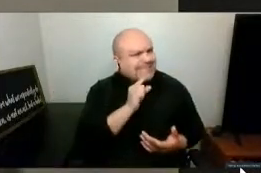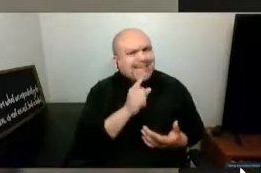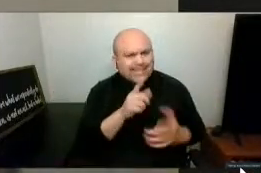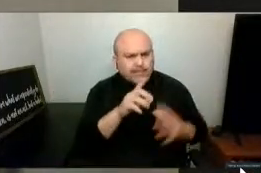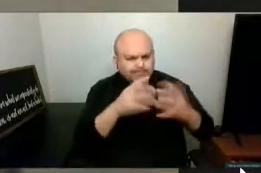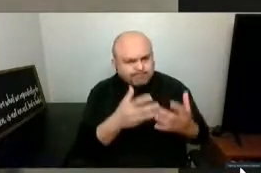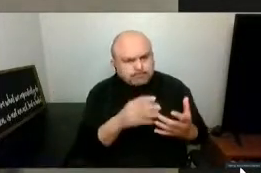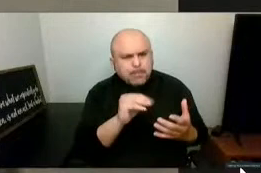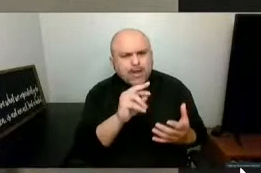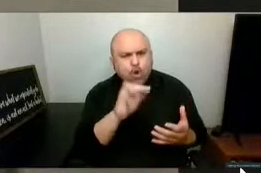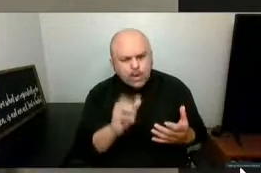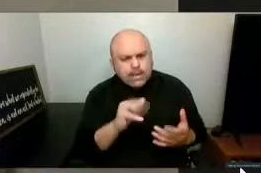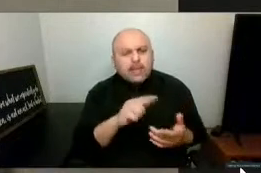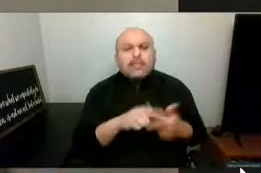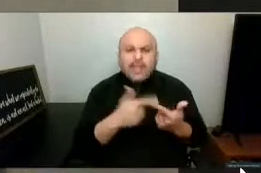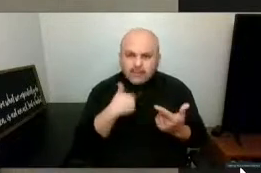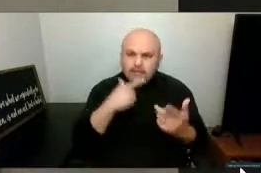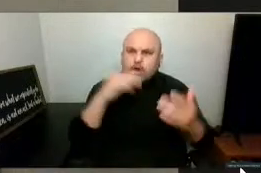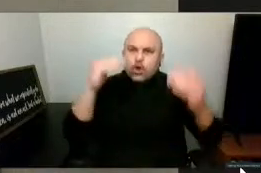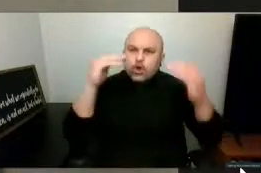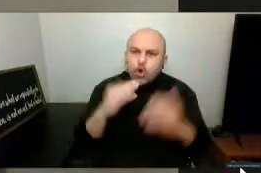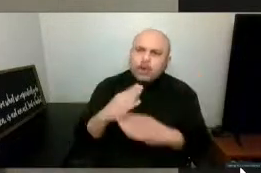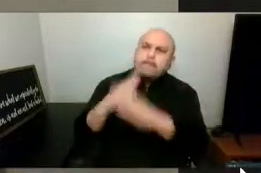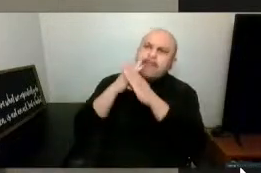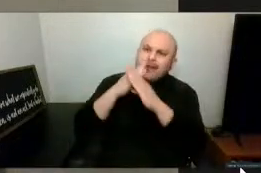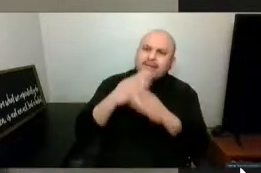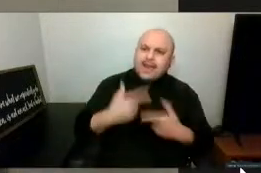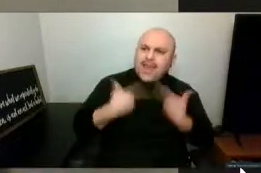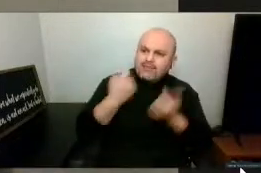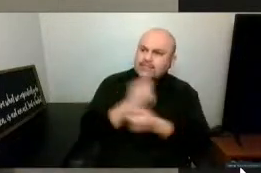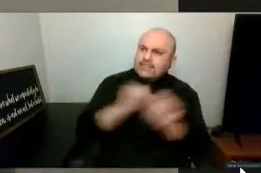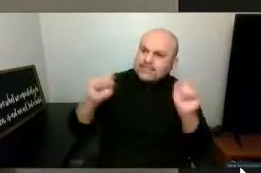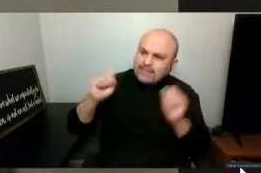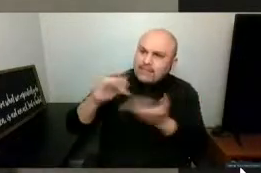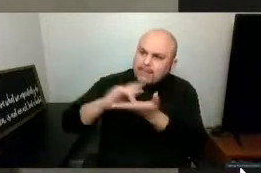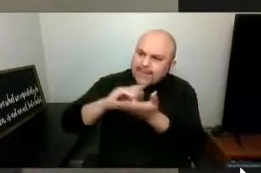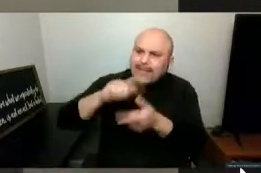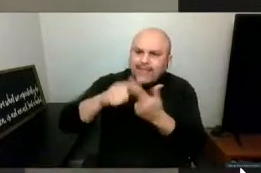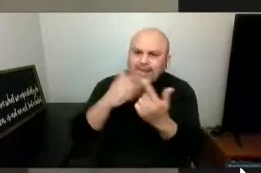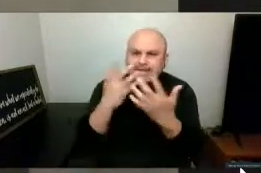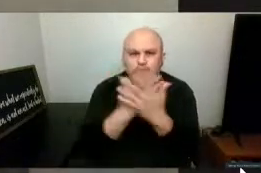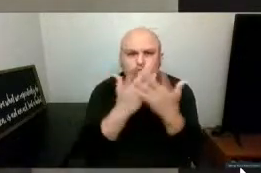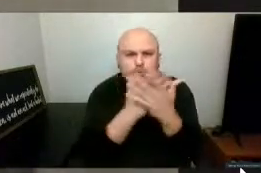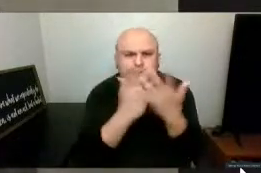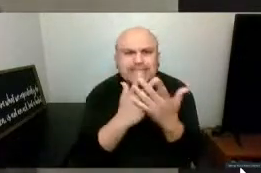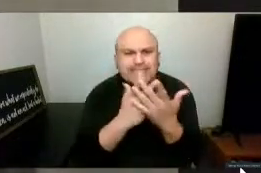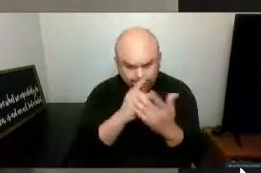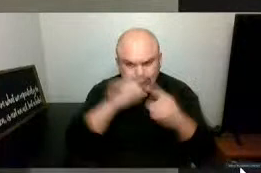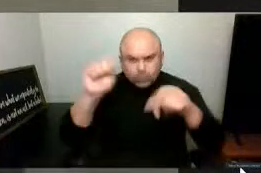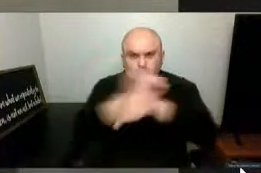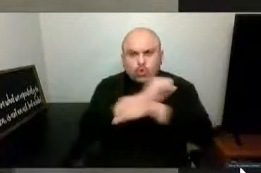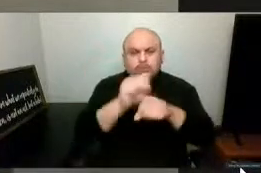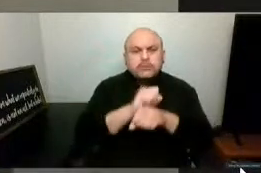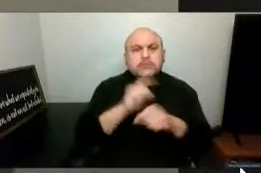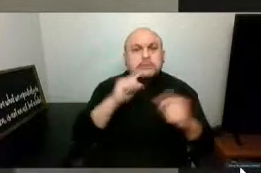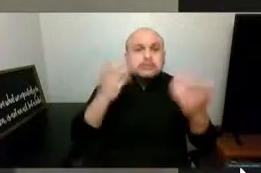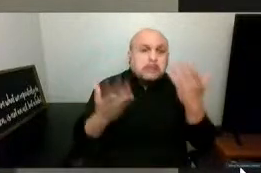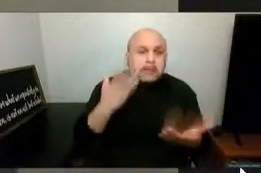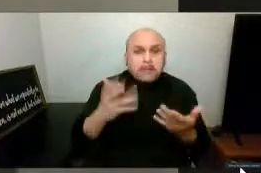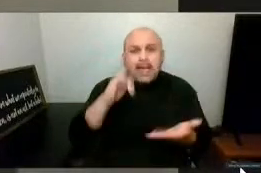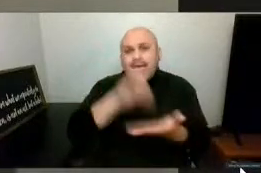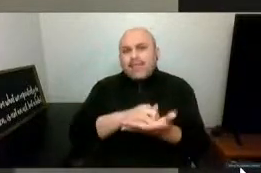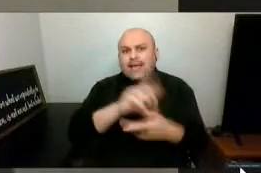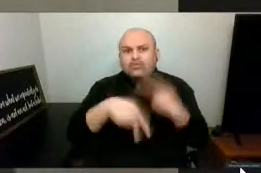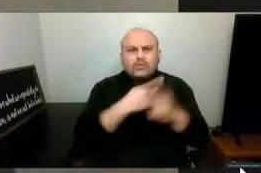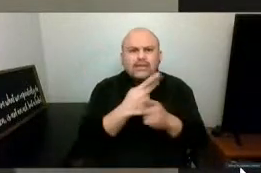lowering the barriers to life-saving medications and screenings works. And perhaps this sort of drive-through